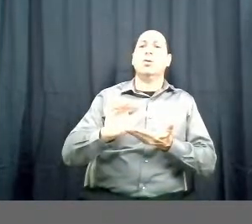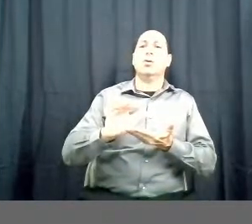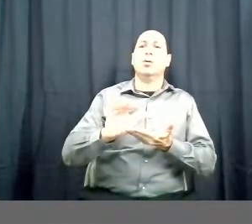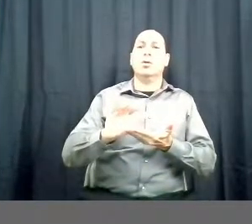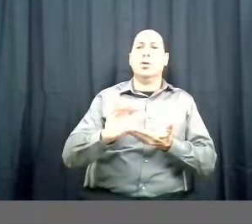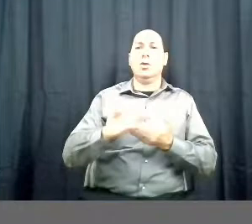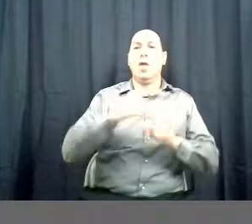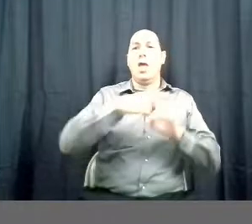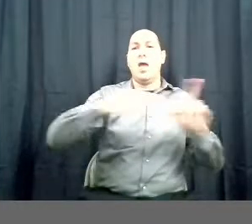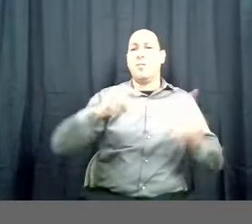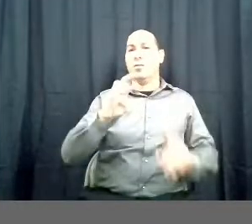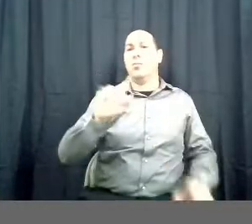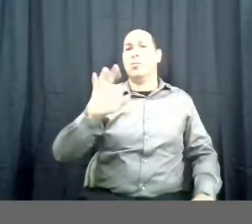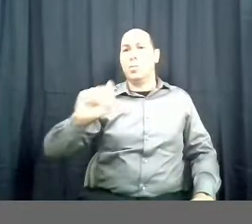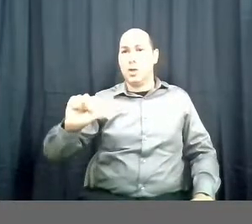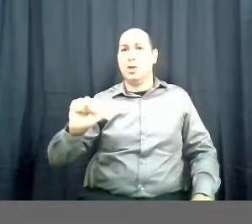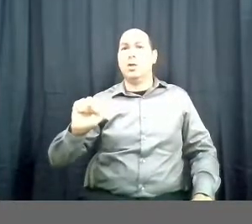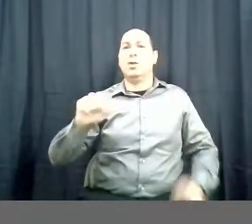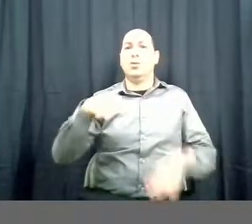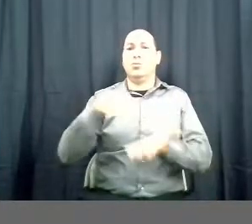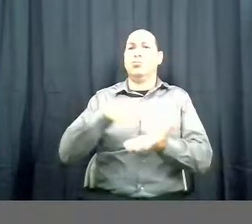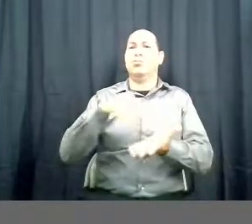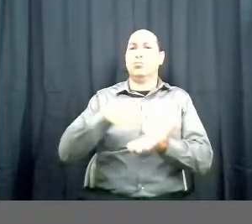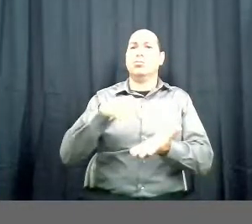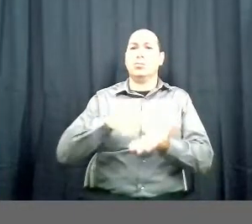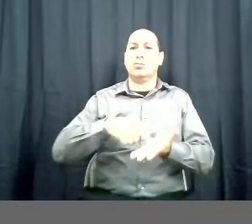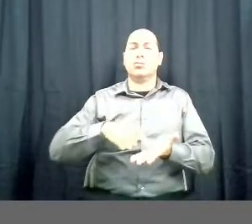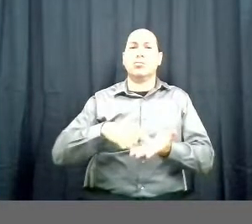of the outstanding obligation. Next slide, please.